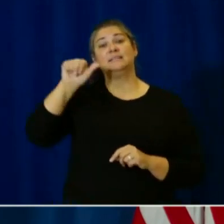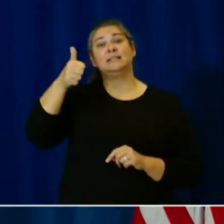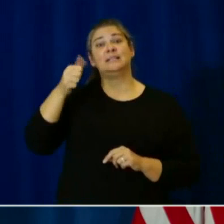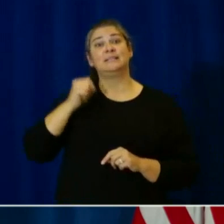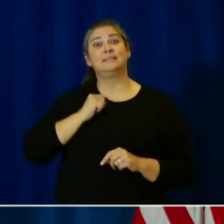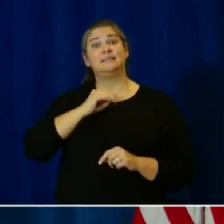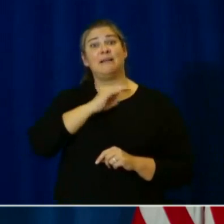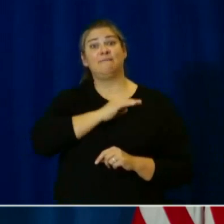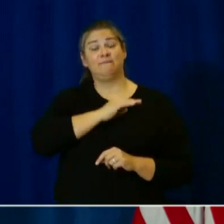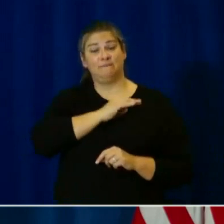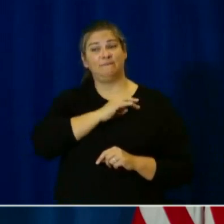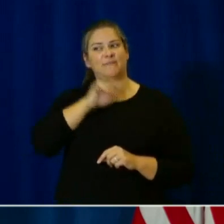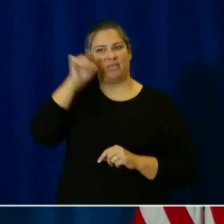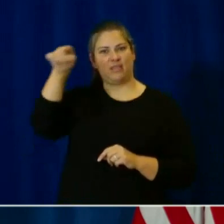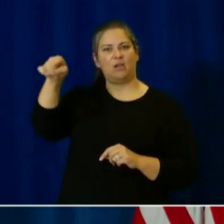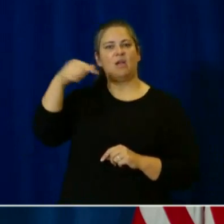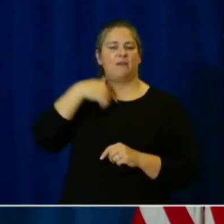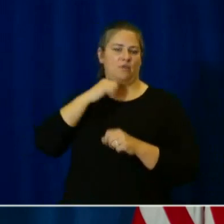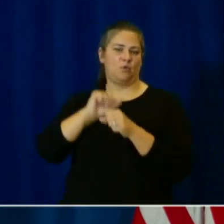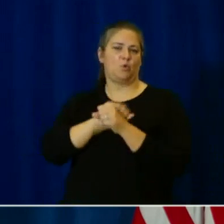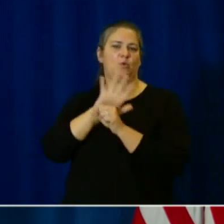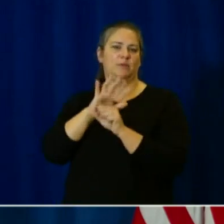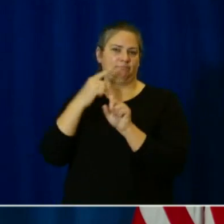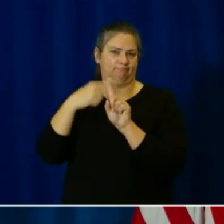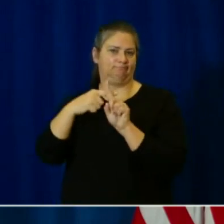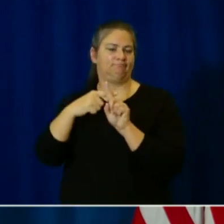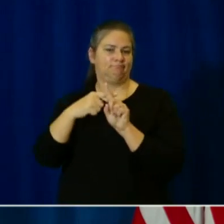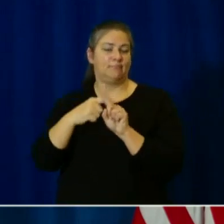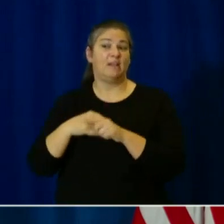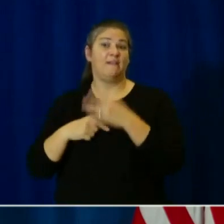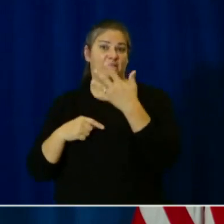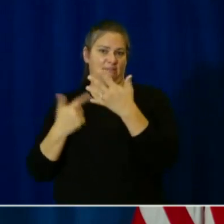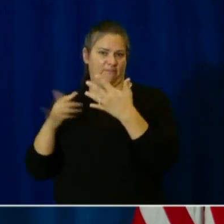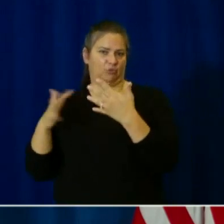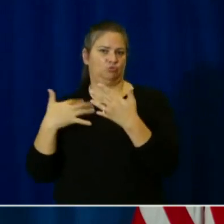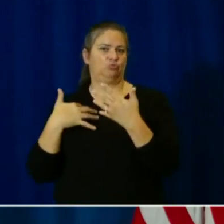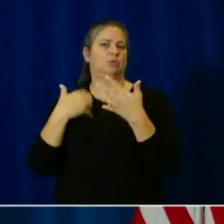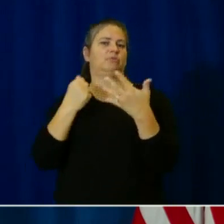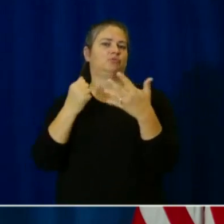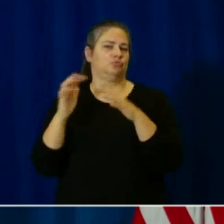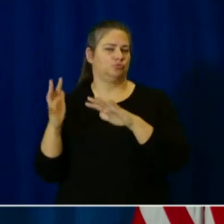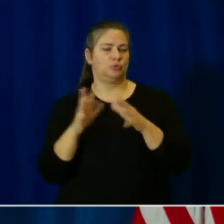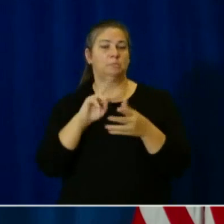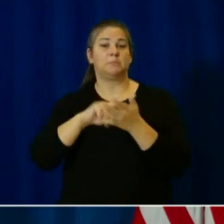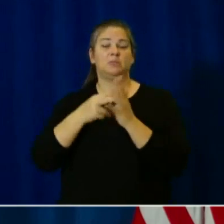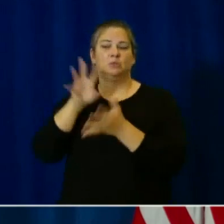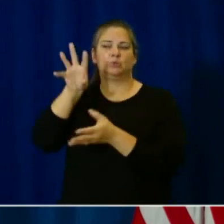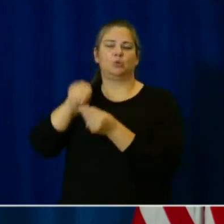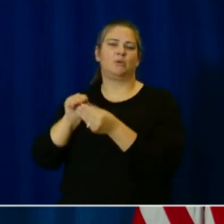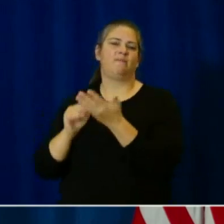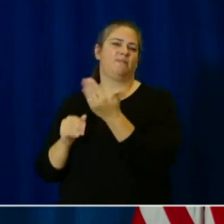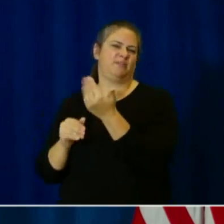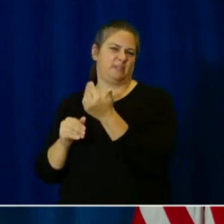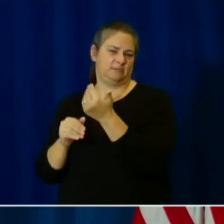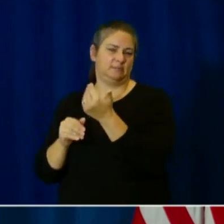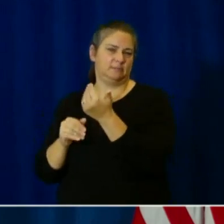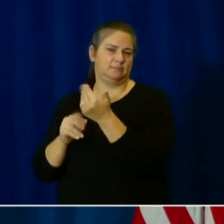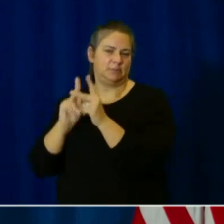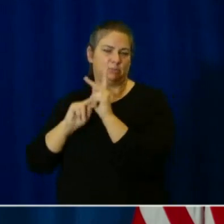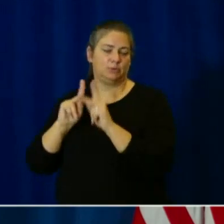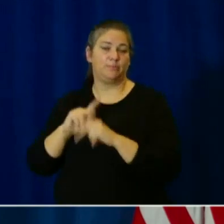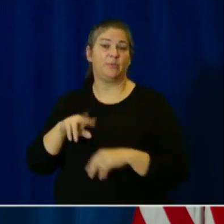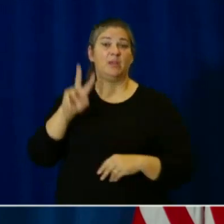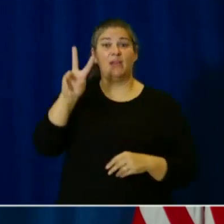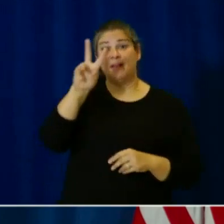that are actively fighting COVID-19 and 5 that have recovered, so that means a total of 15. 10 of the